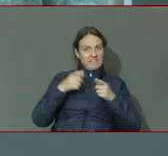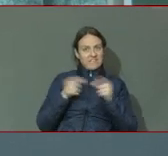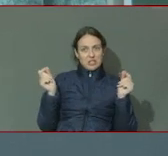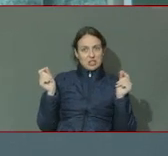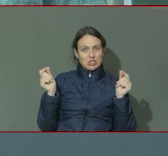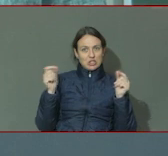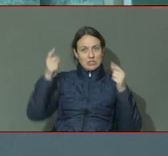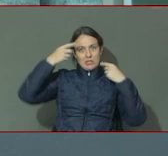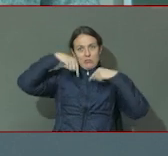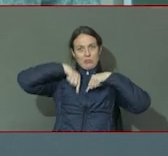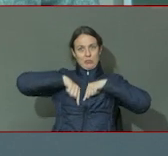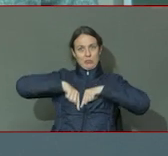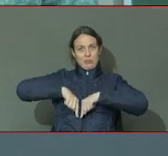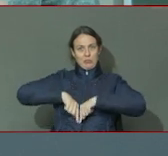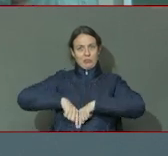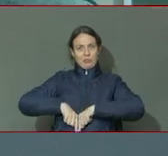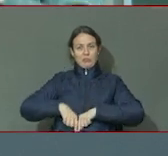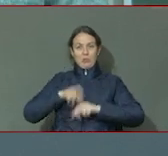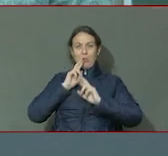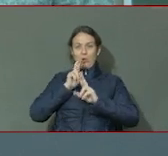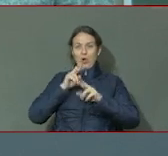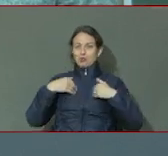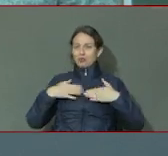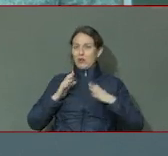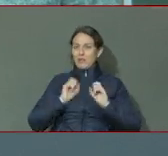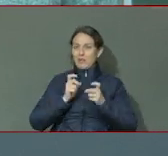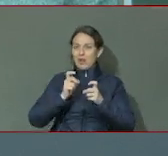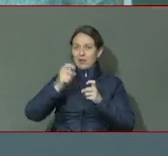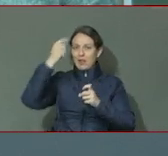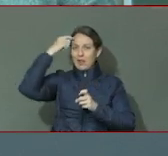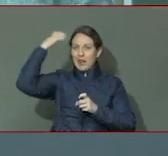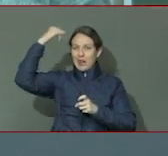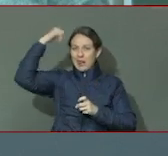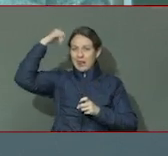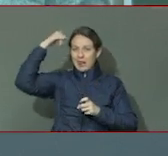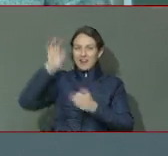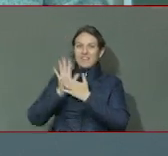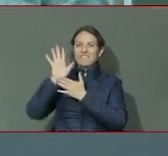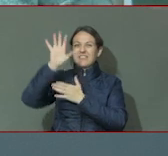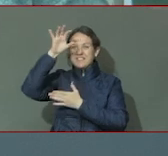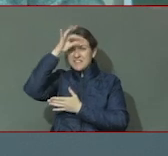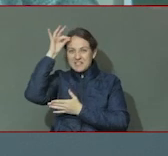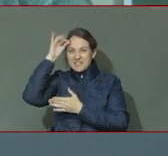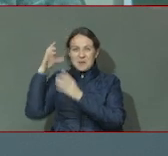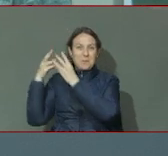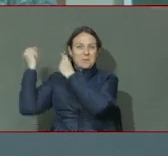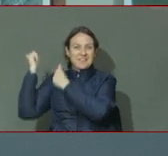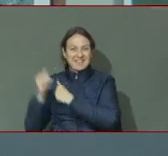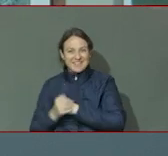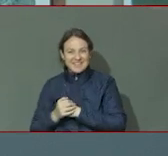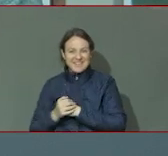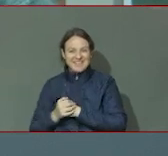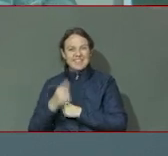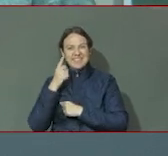my stomach. It immediately reacts. And it can cure my headache in 15 minutes. Okay, so that is